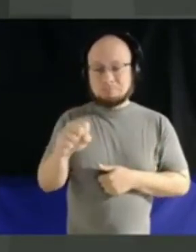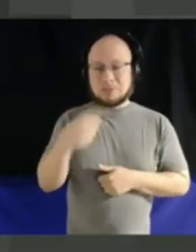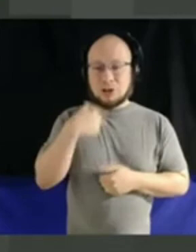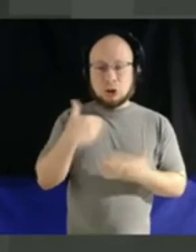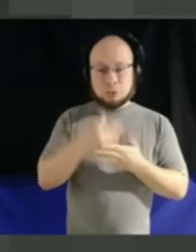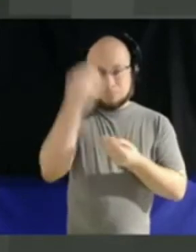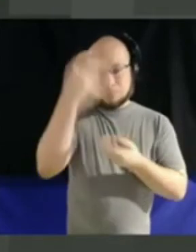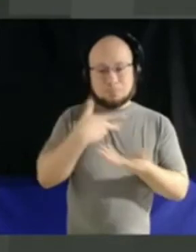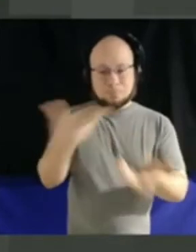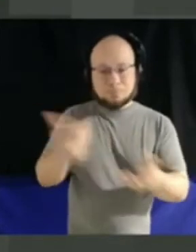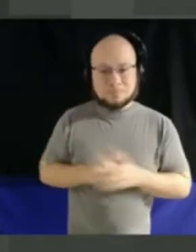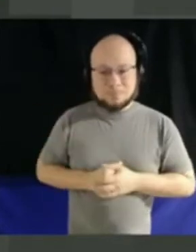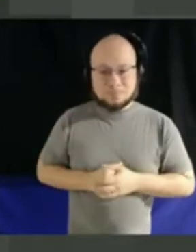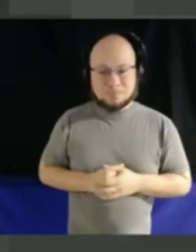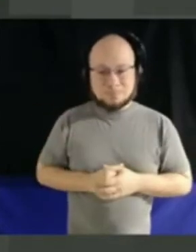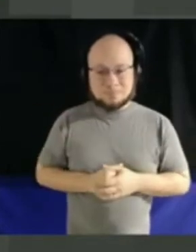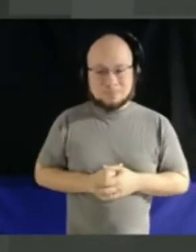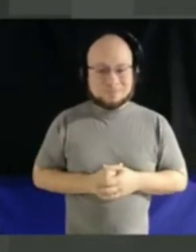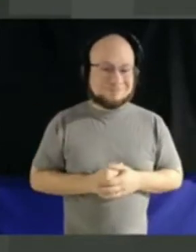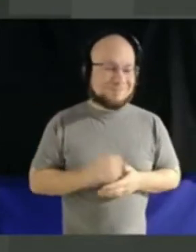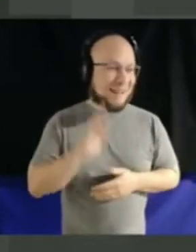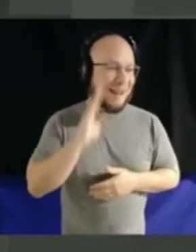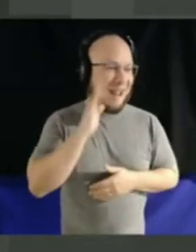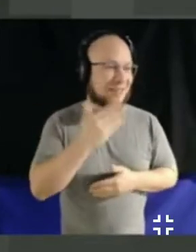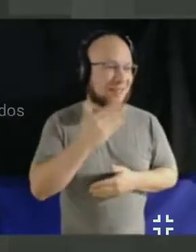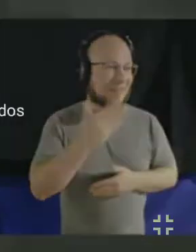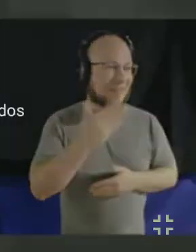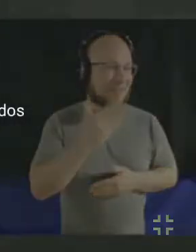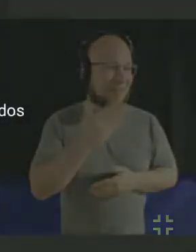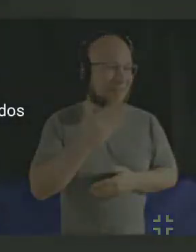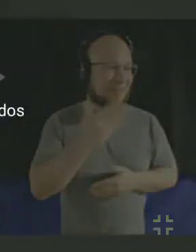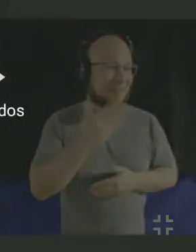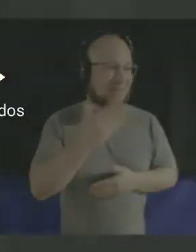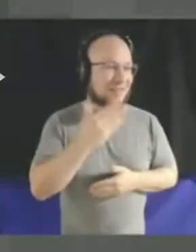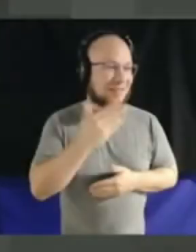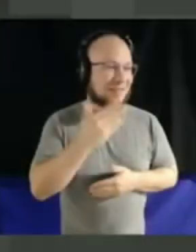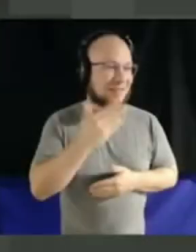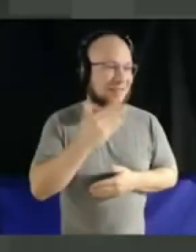Laura. Hi, thanks for having me. Very excited that